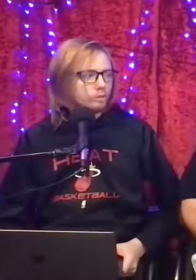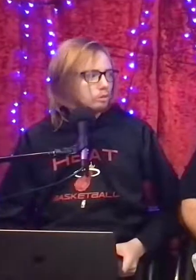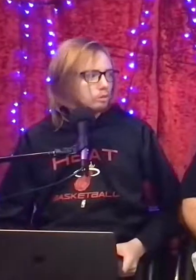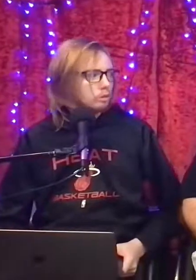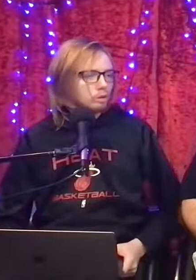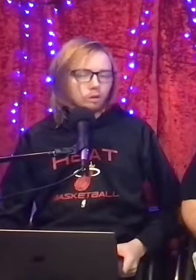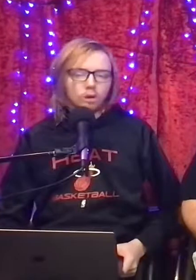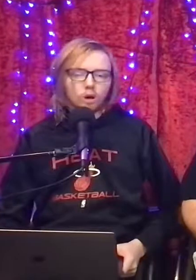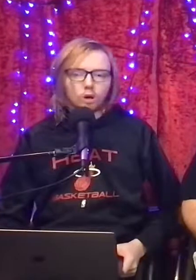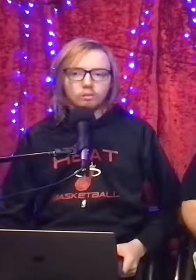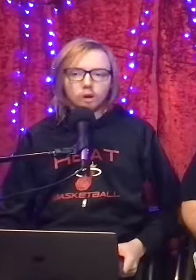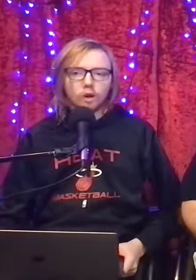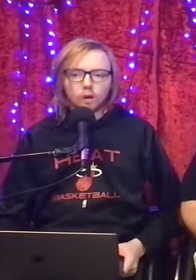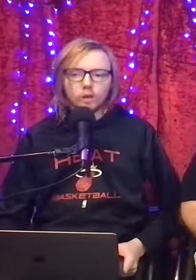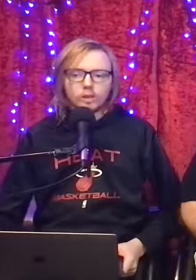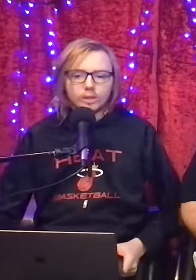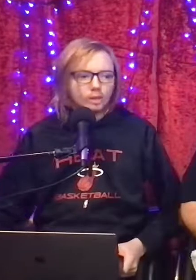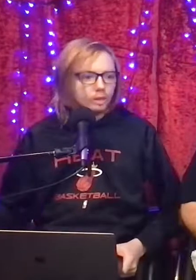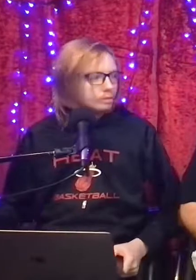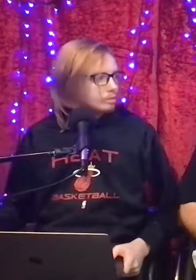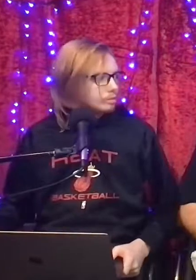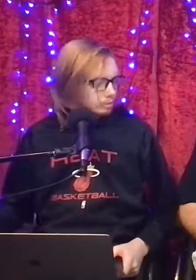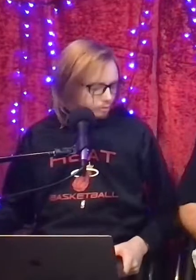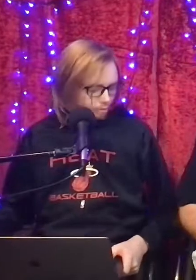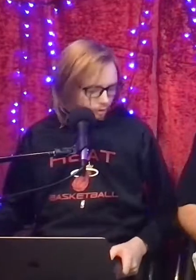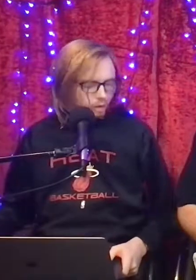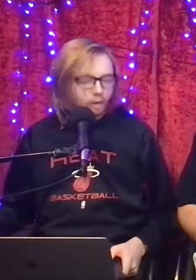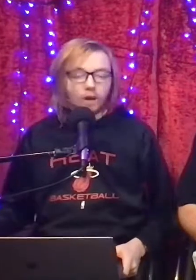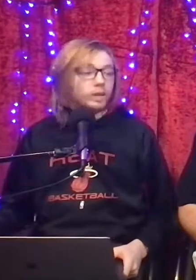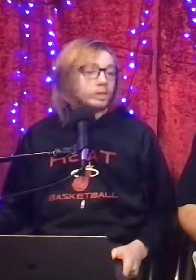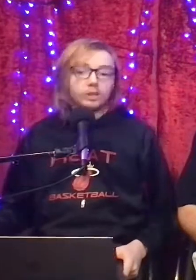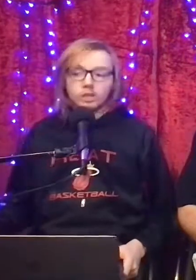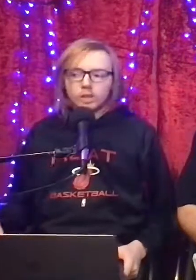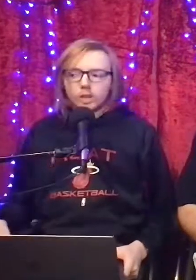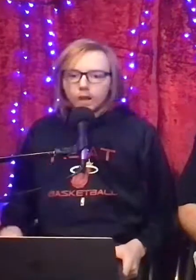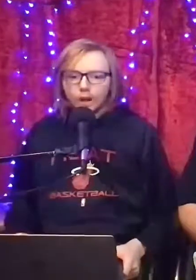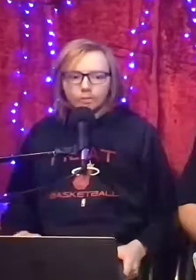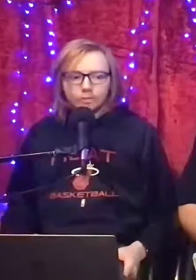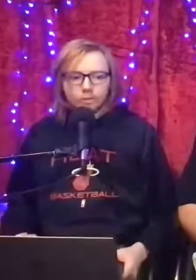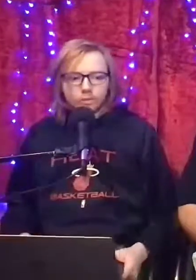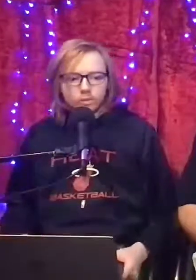running for a while. I have a set in my trainers. Yeah, he does.